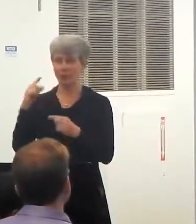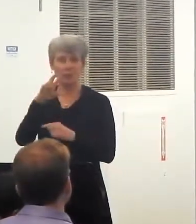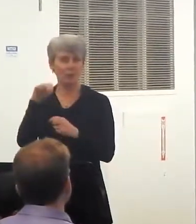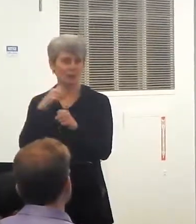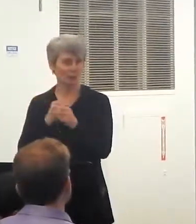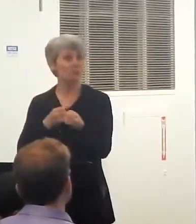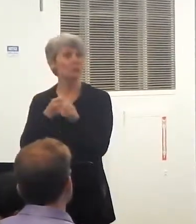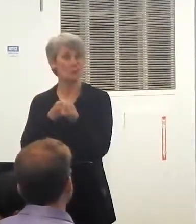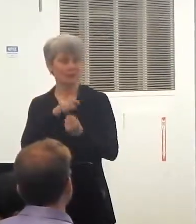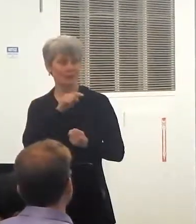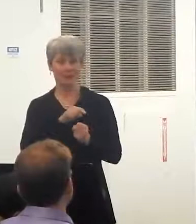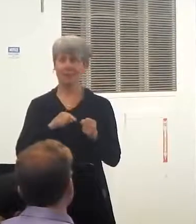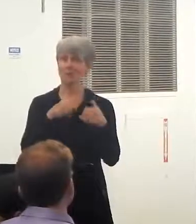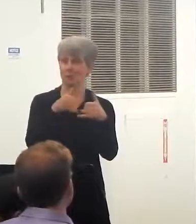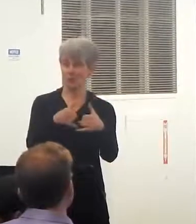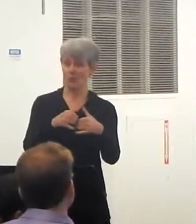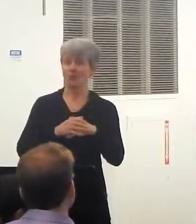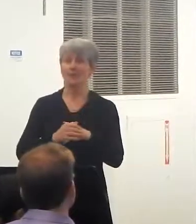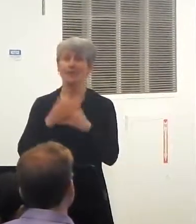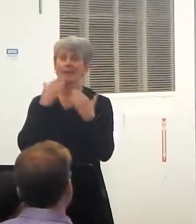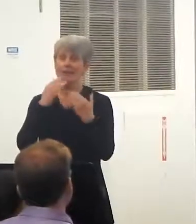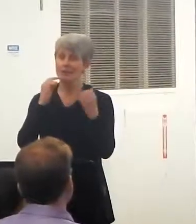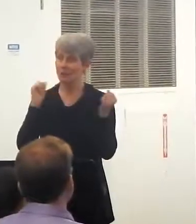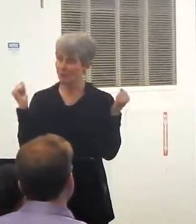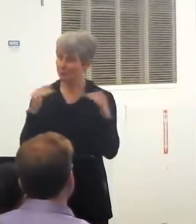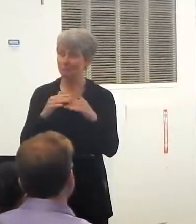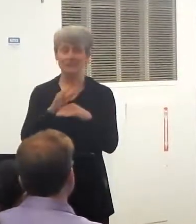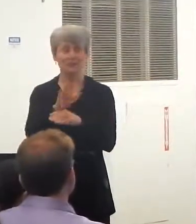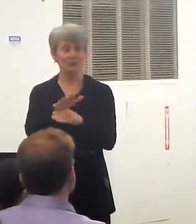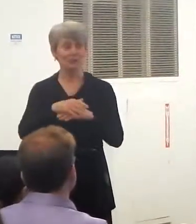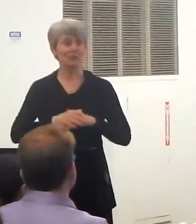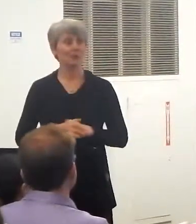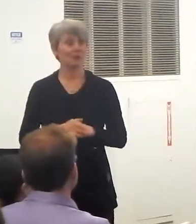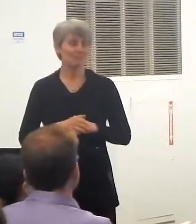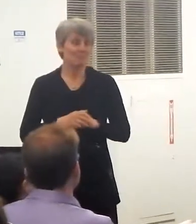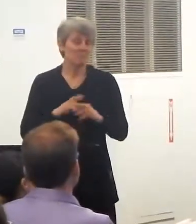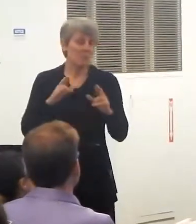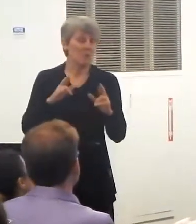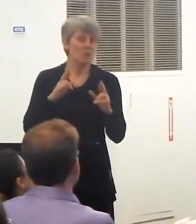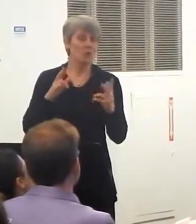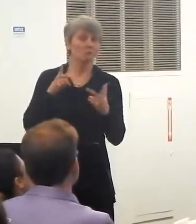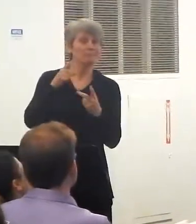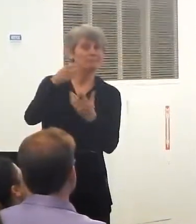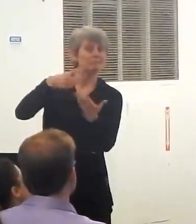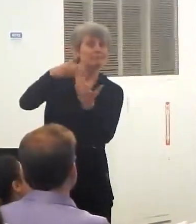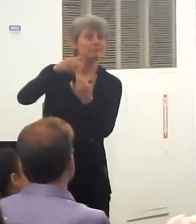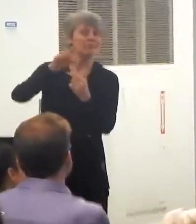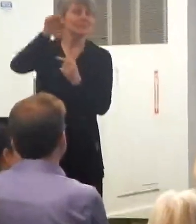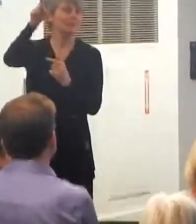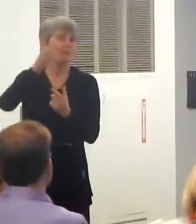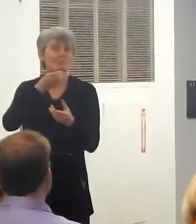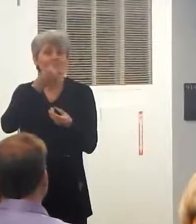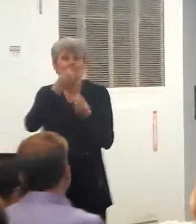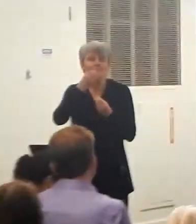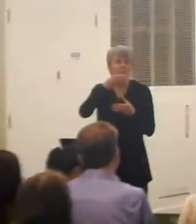support for this award. Thank you all for being here with us this afternoon, and I hope you'll join us for some light refreshments.